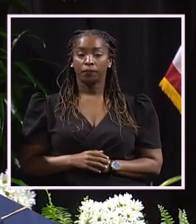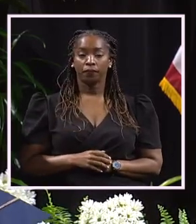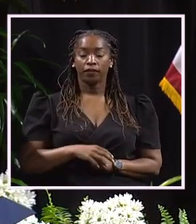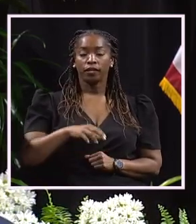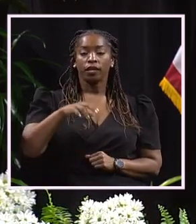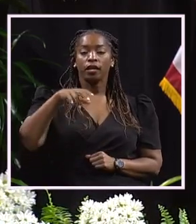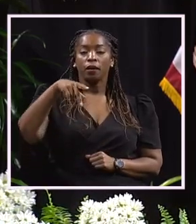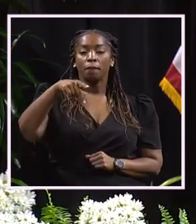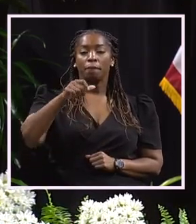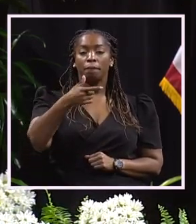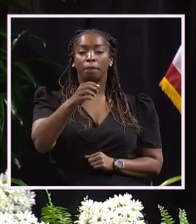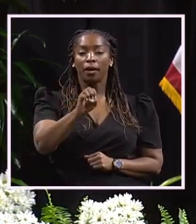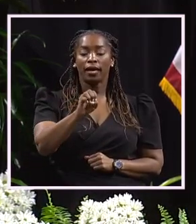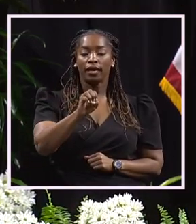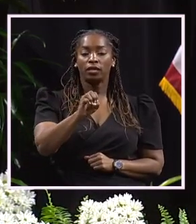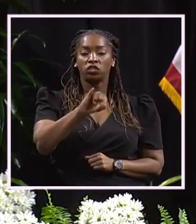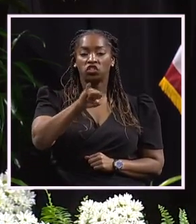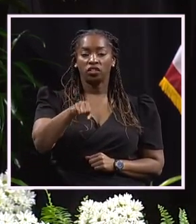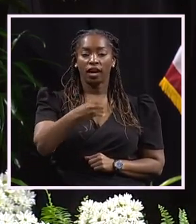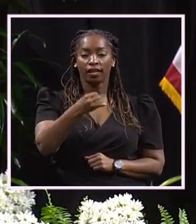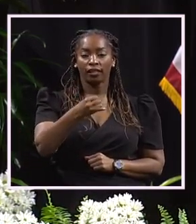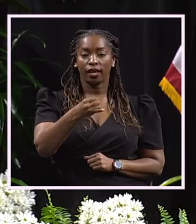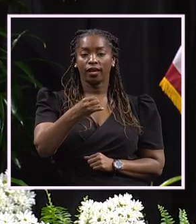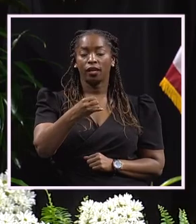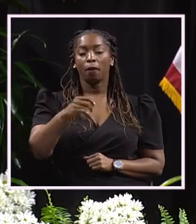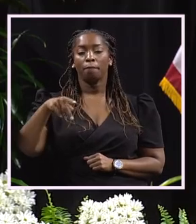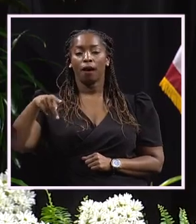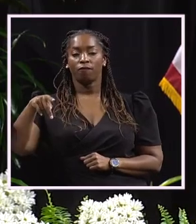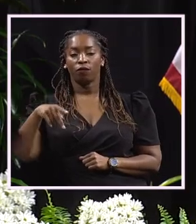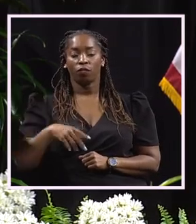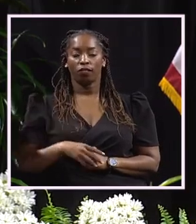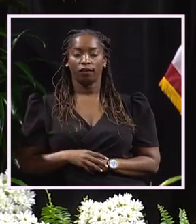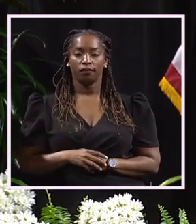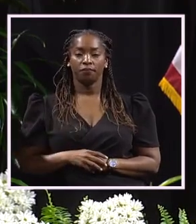Paige Jacqueline Poffel.